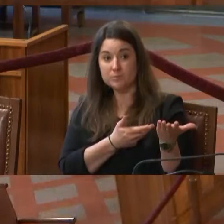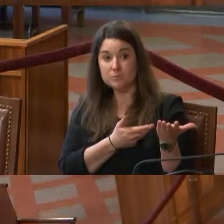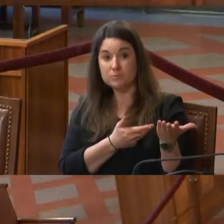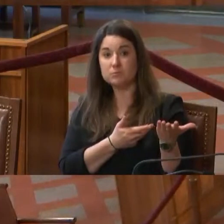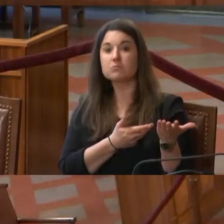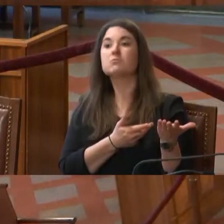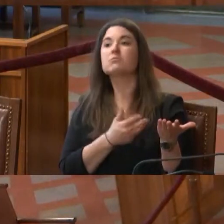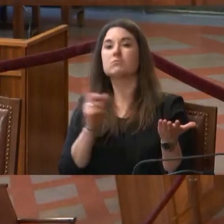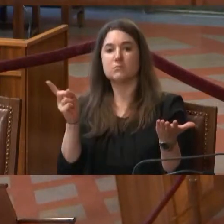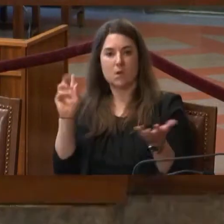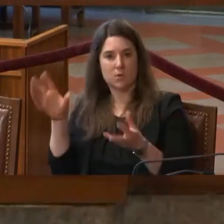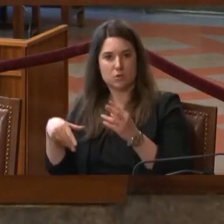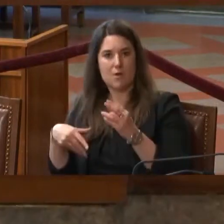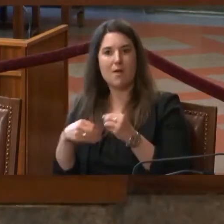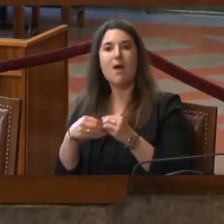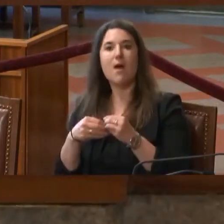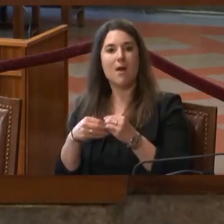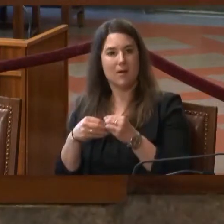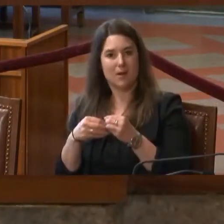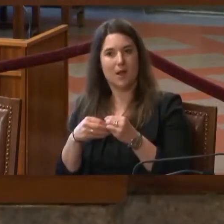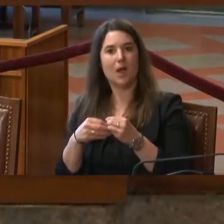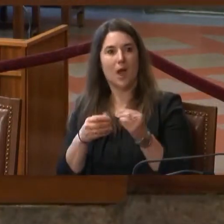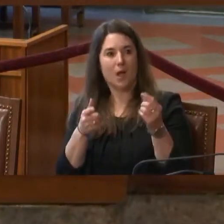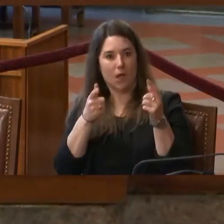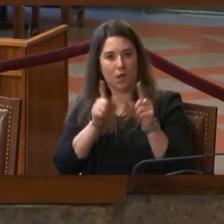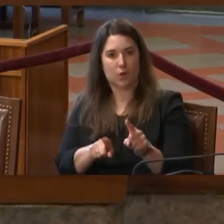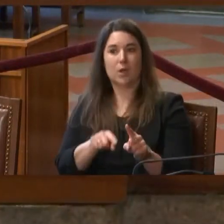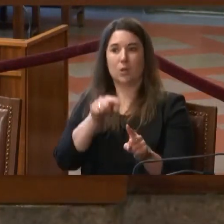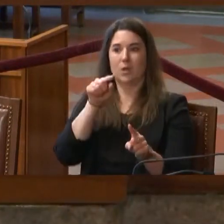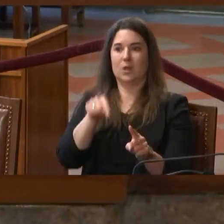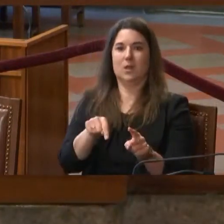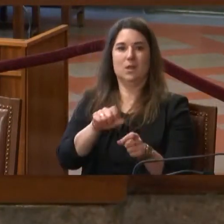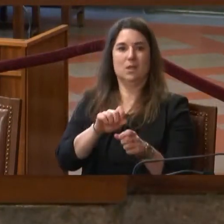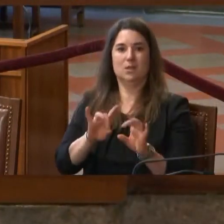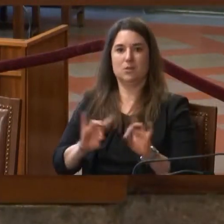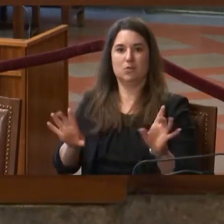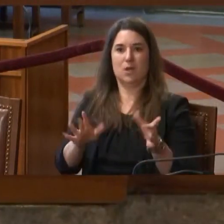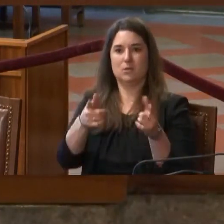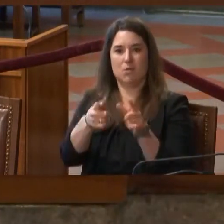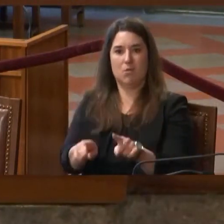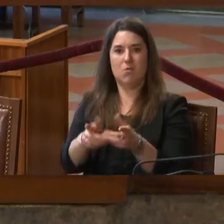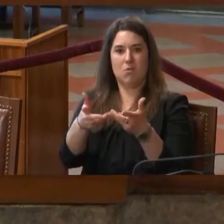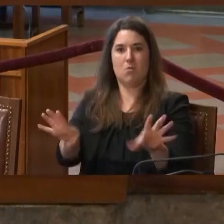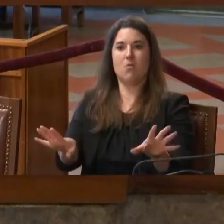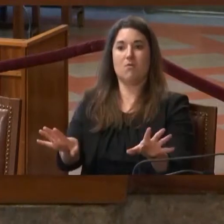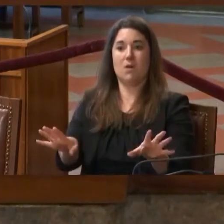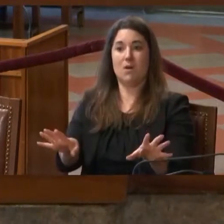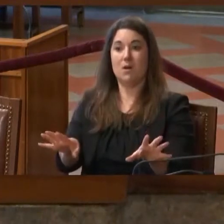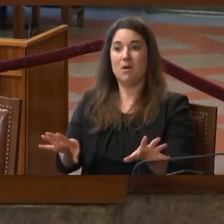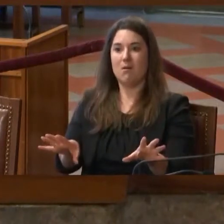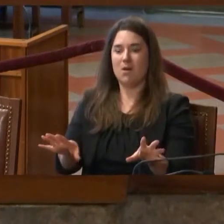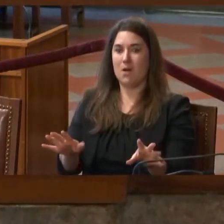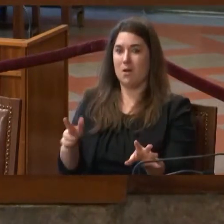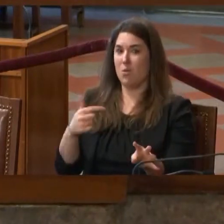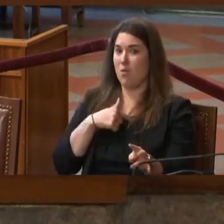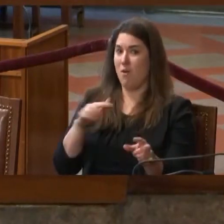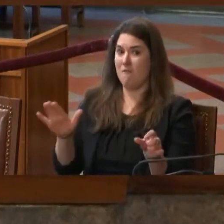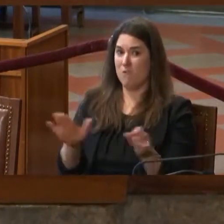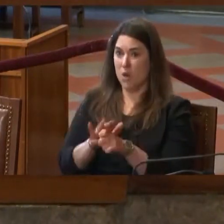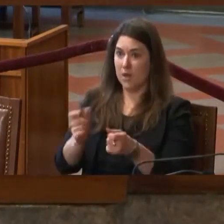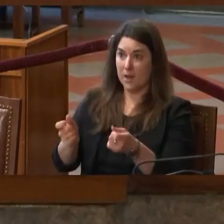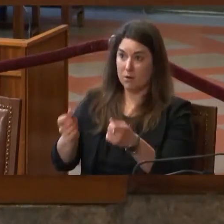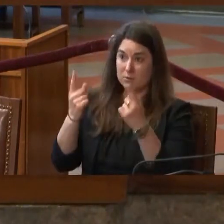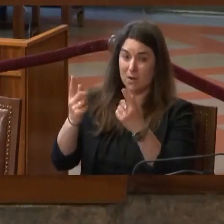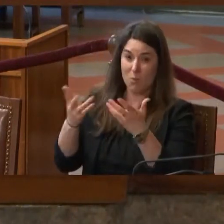I'll simply add that I agree with Councilwoman Smith that once we come out of this crisis, we're not going to fully understand what sort of LERTA